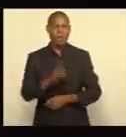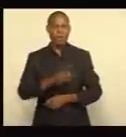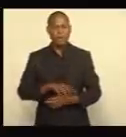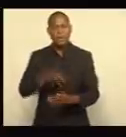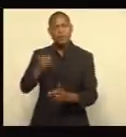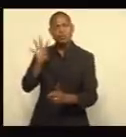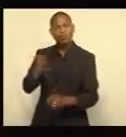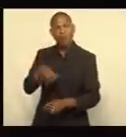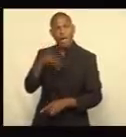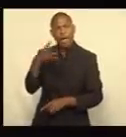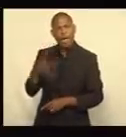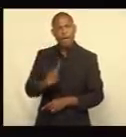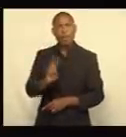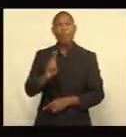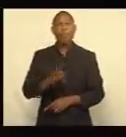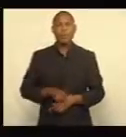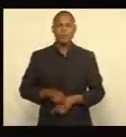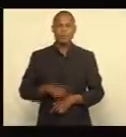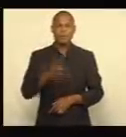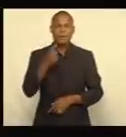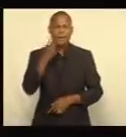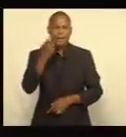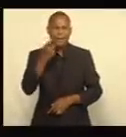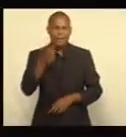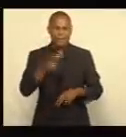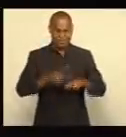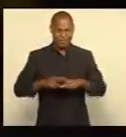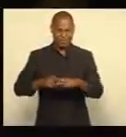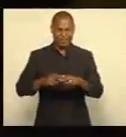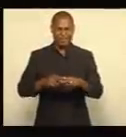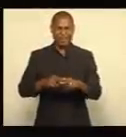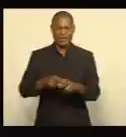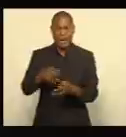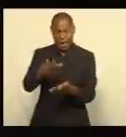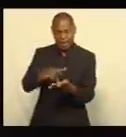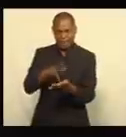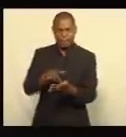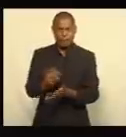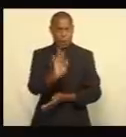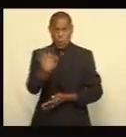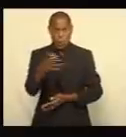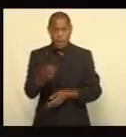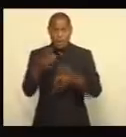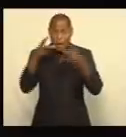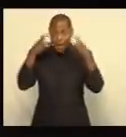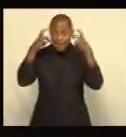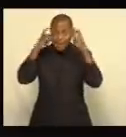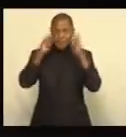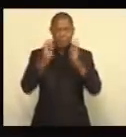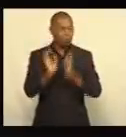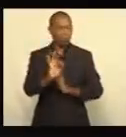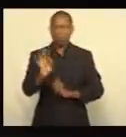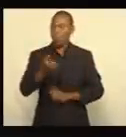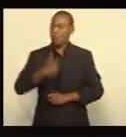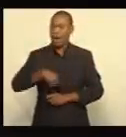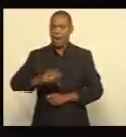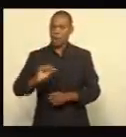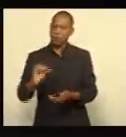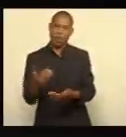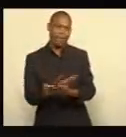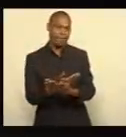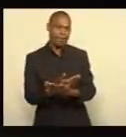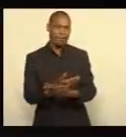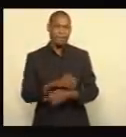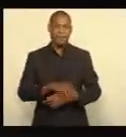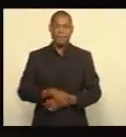their Fiji Care app is on, and if they don't have any masks on, they are also not allowing them into these